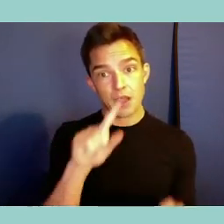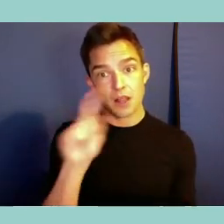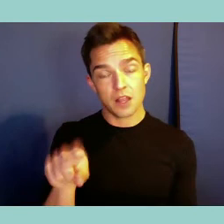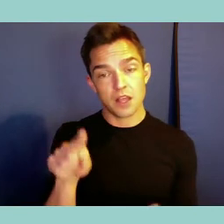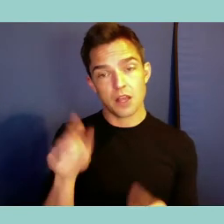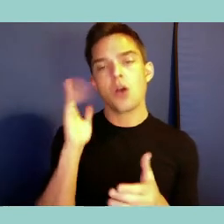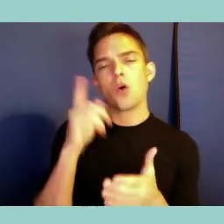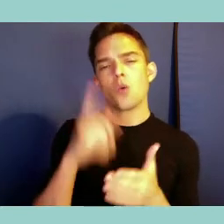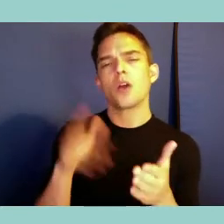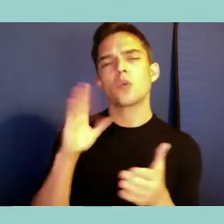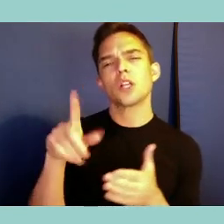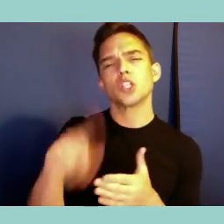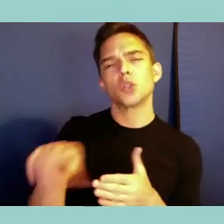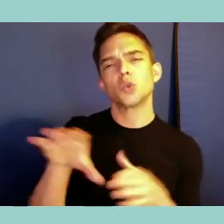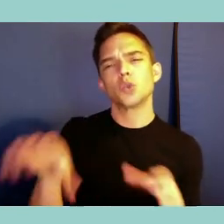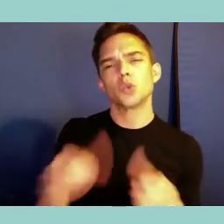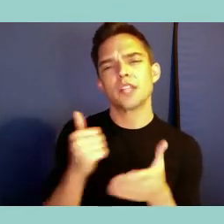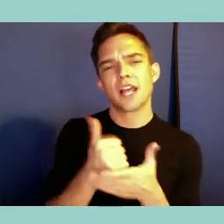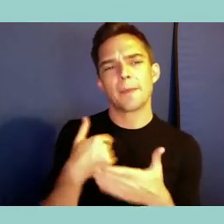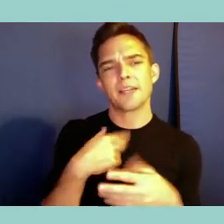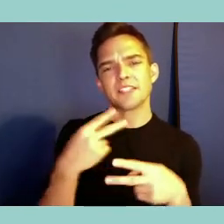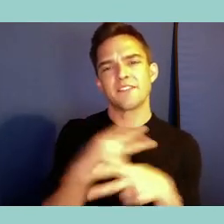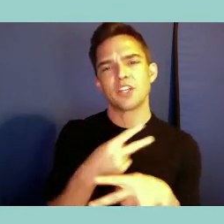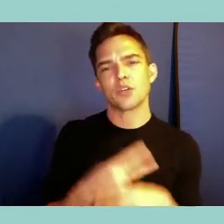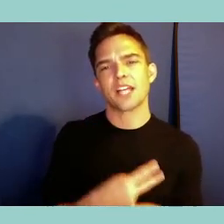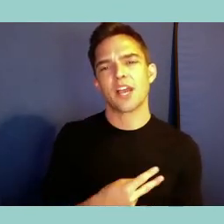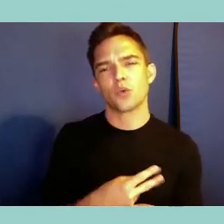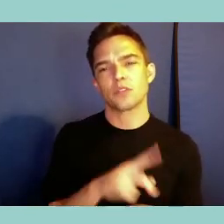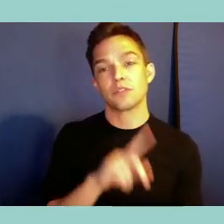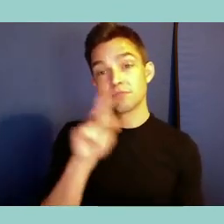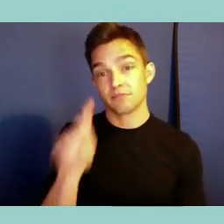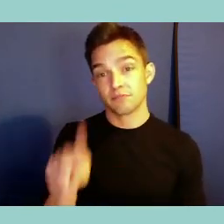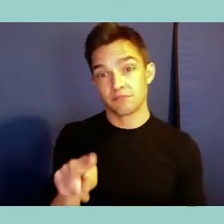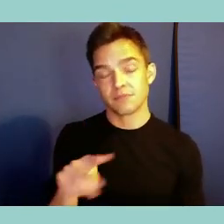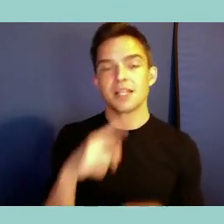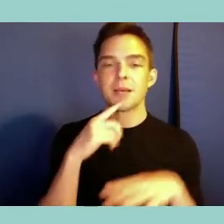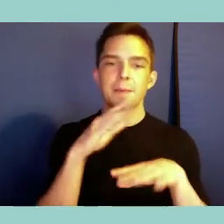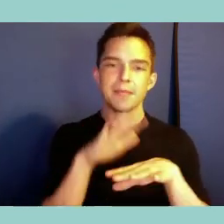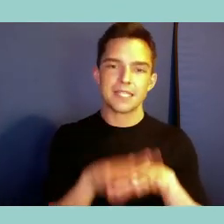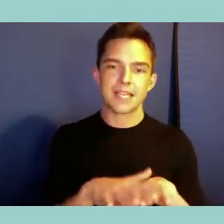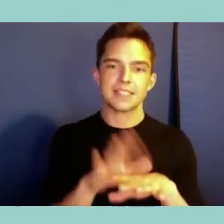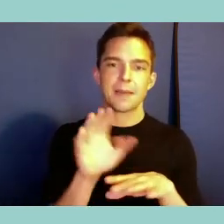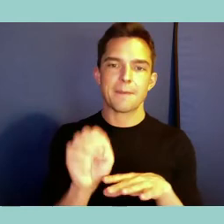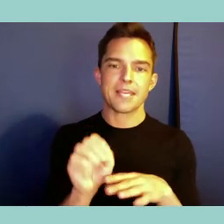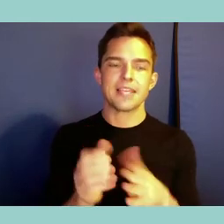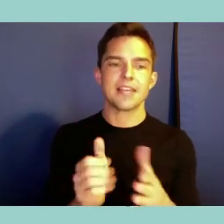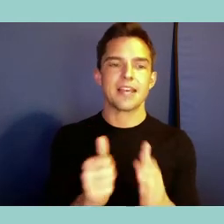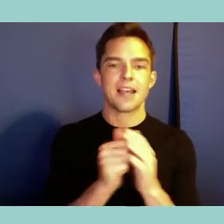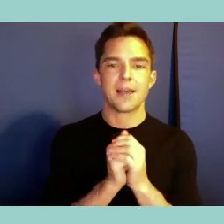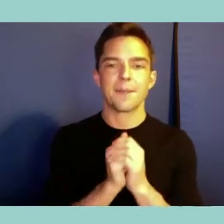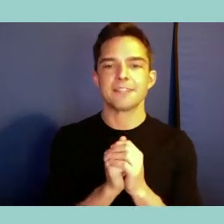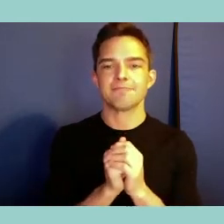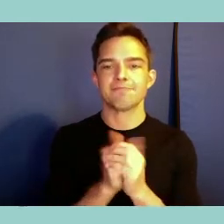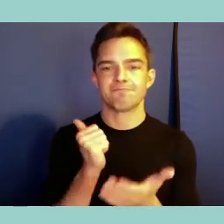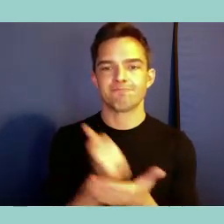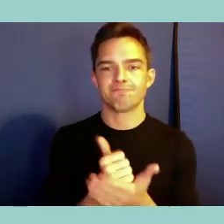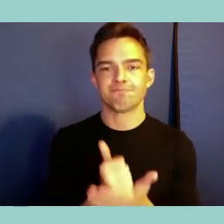What will you do to help us figure it out? Blessed be and amen.